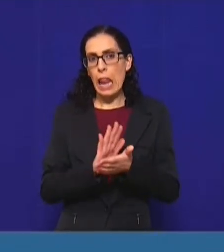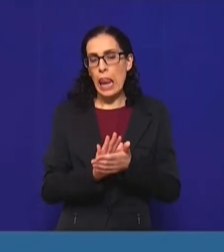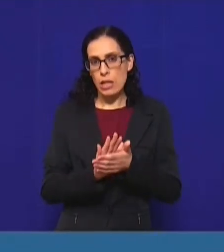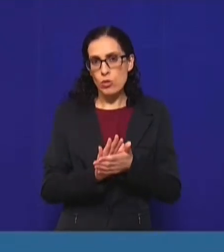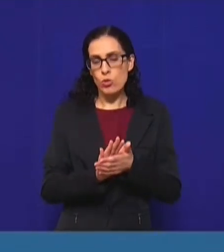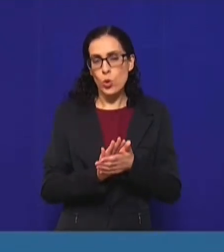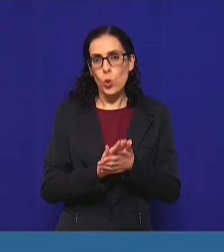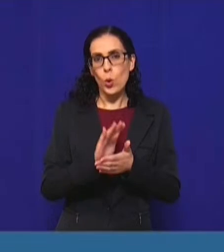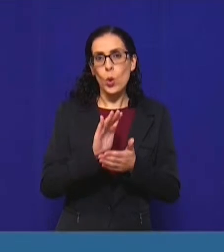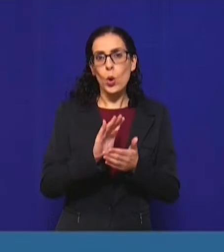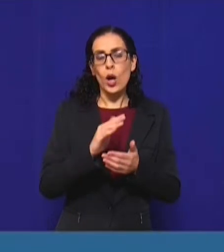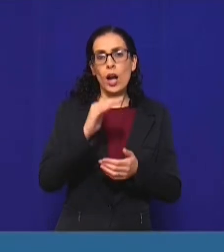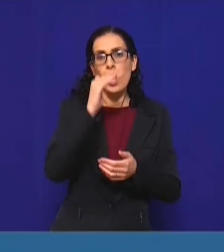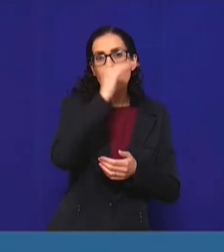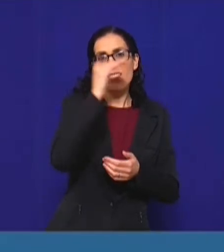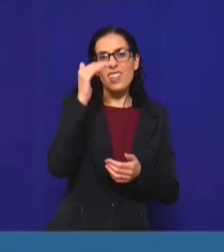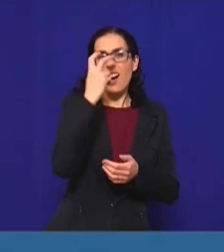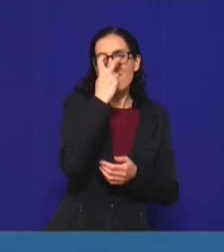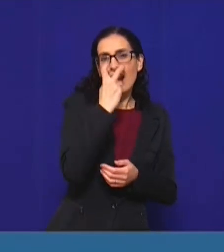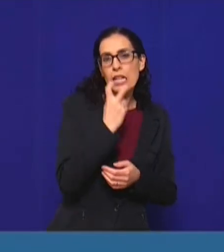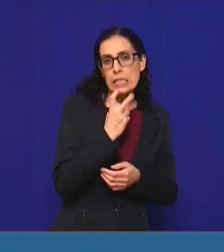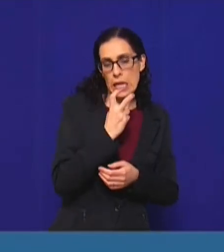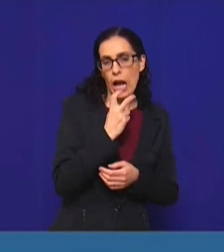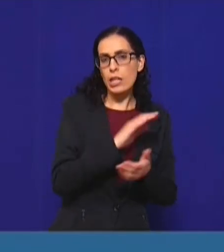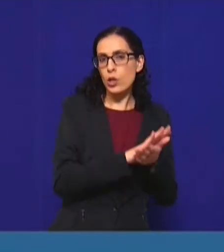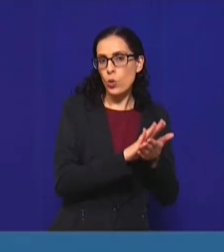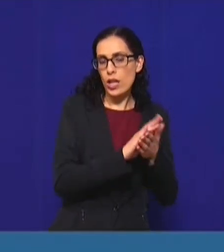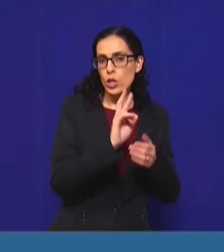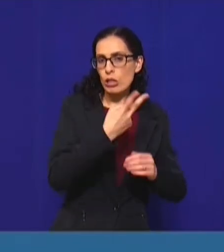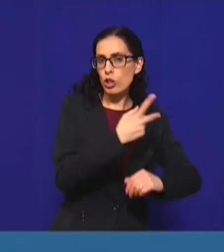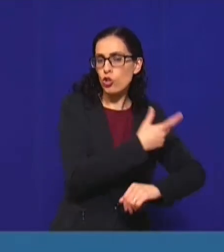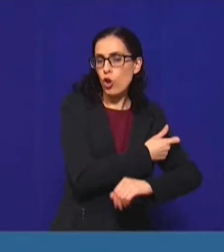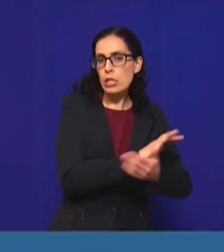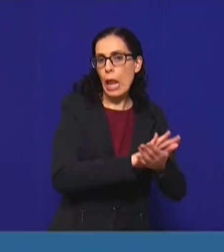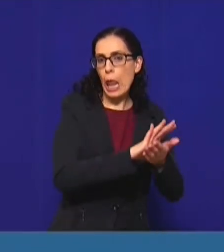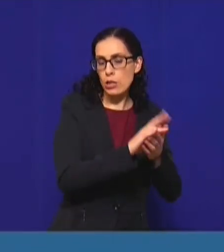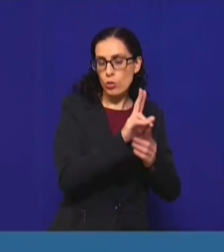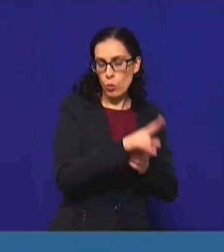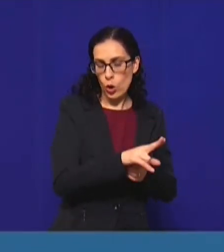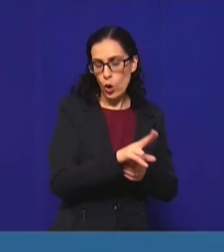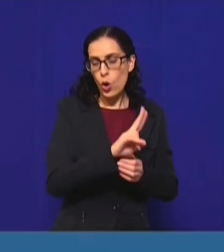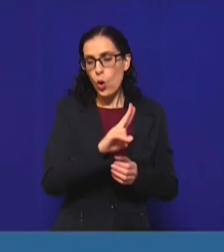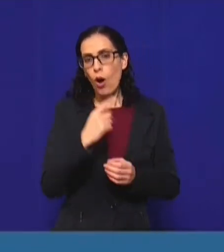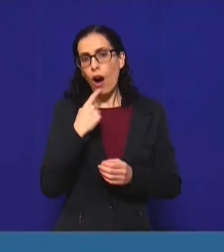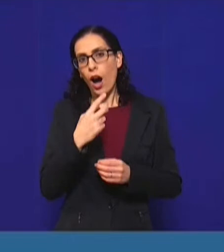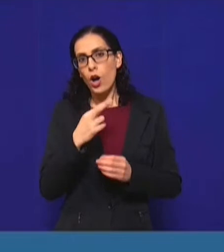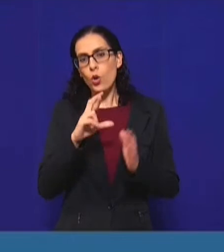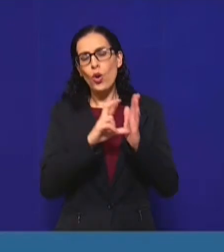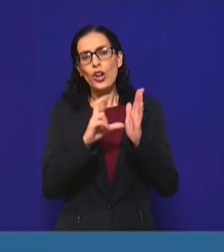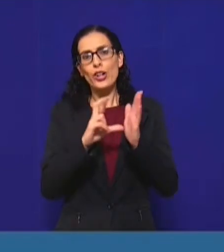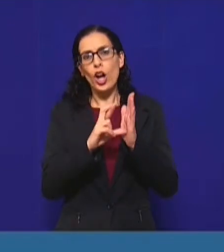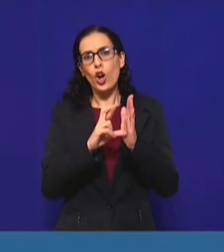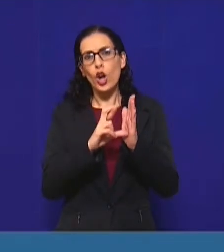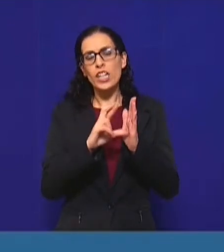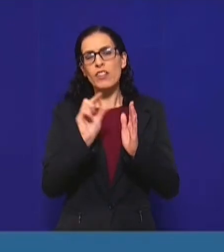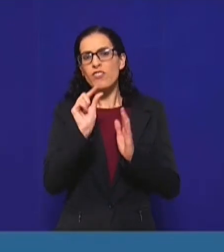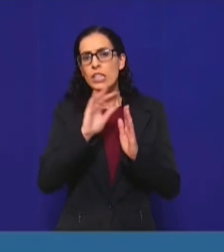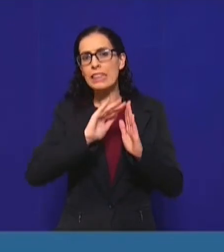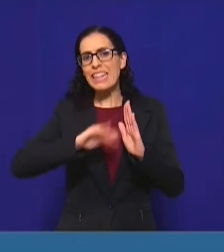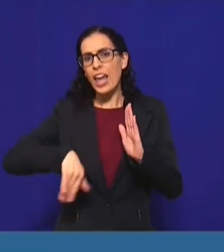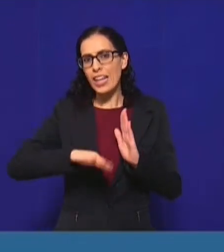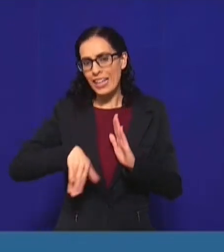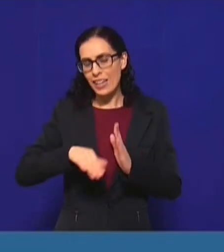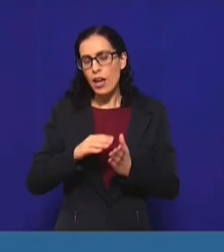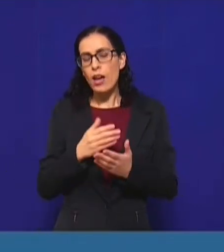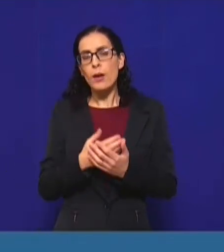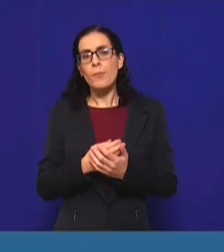kollha fid-djar tal-anzjani. Is-sema wkoll se jkun qegħdin jitneħħew xi miżuri f'xi djar. Tista' tindikalna x'se jkunu dawn?